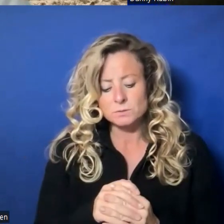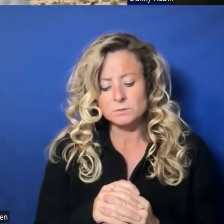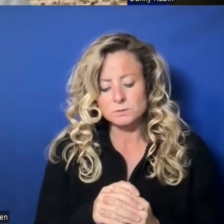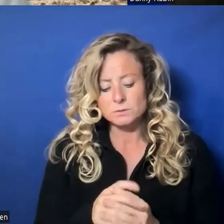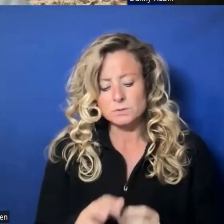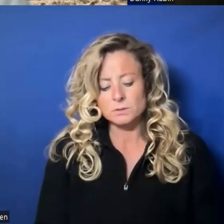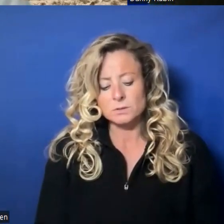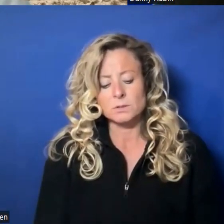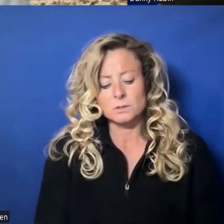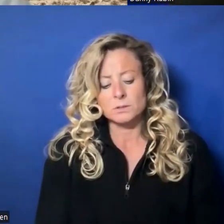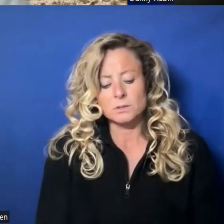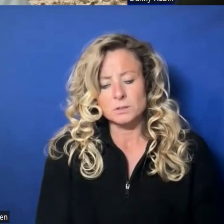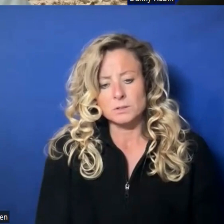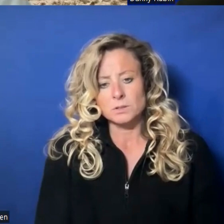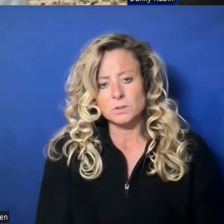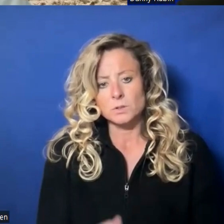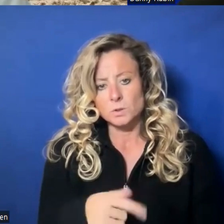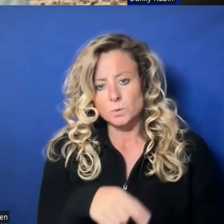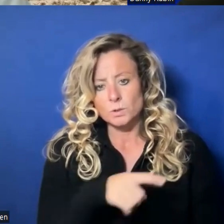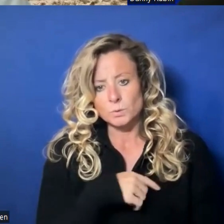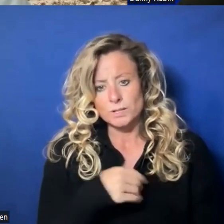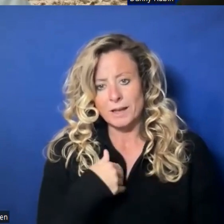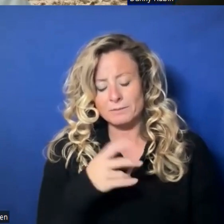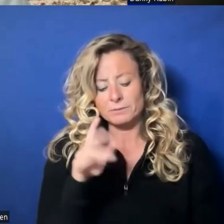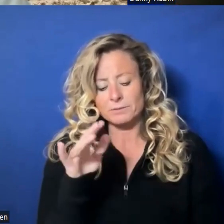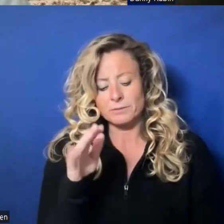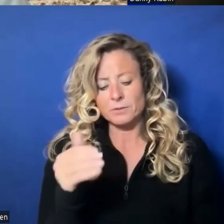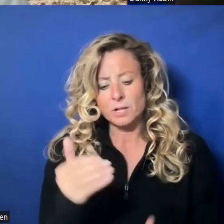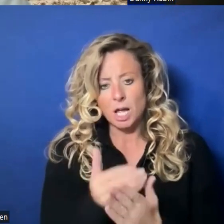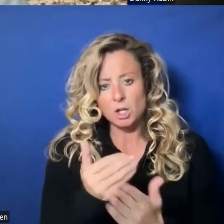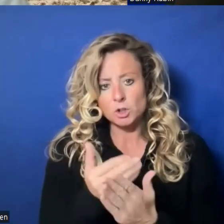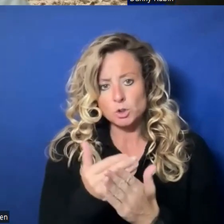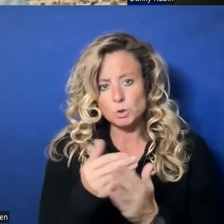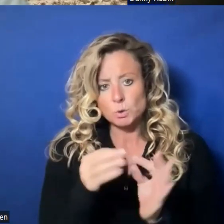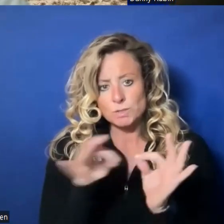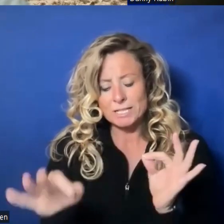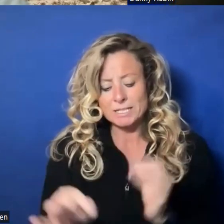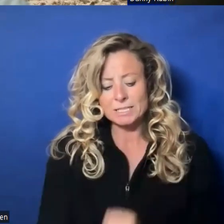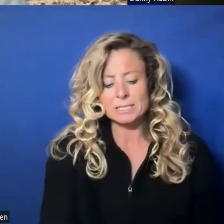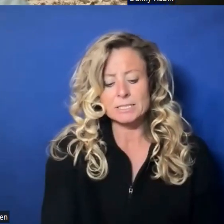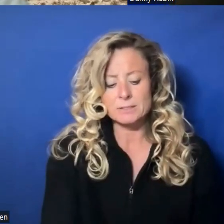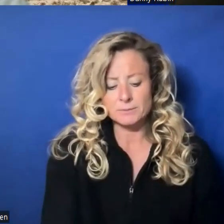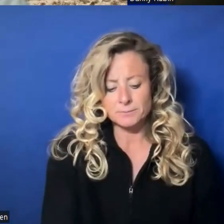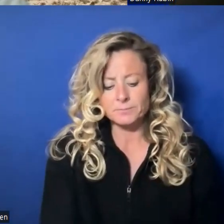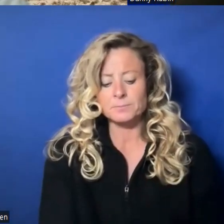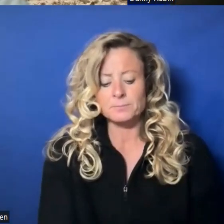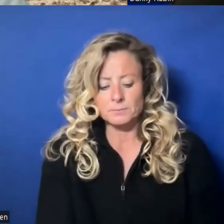then when we have a new sentence, for example,